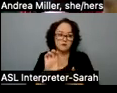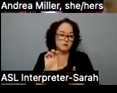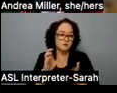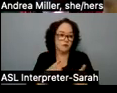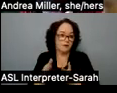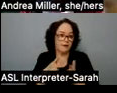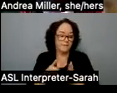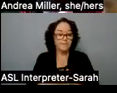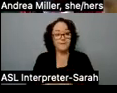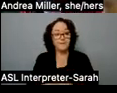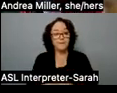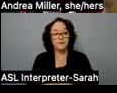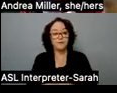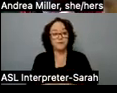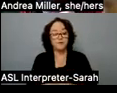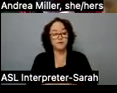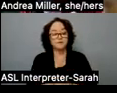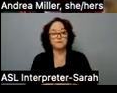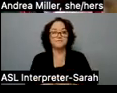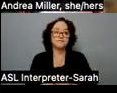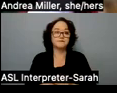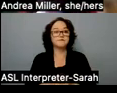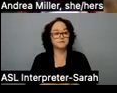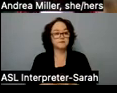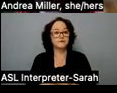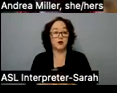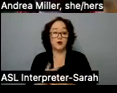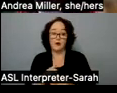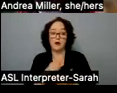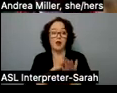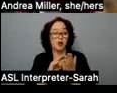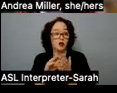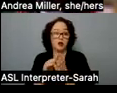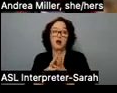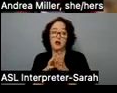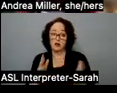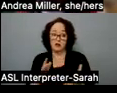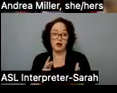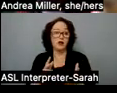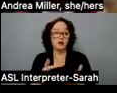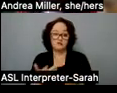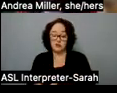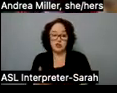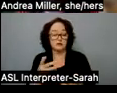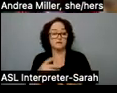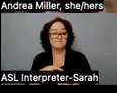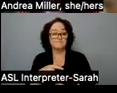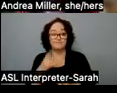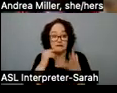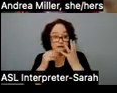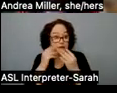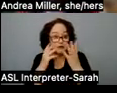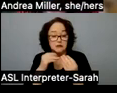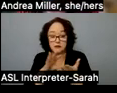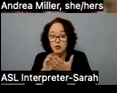you can get really into the weeds with this, but like I said, we learned a lot of this along the way. And so that's, I